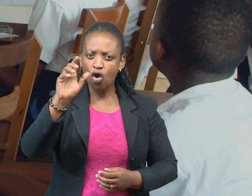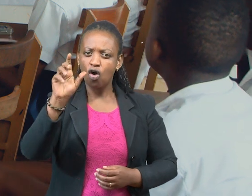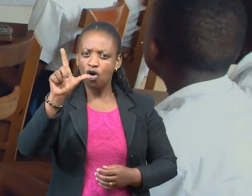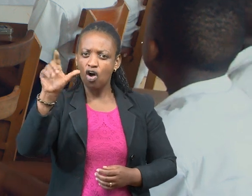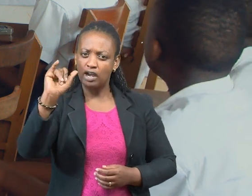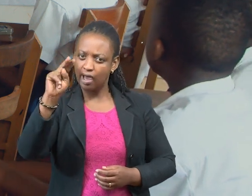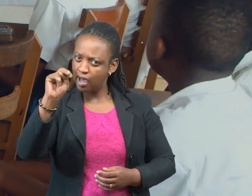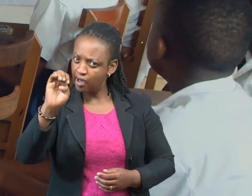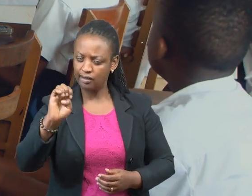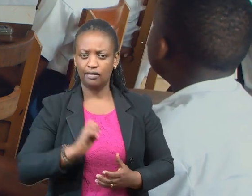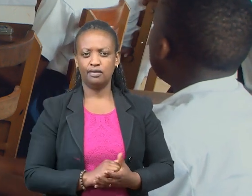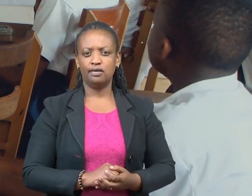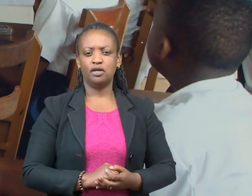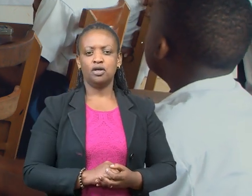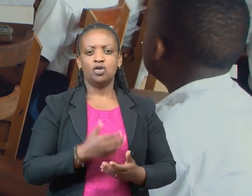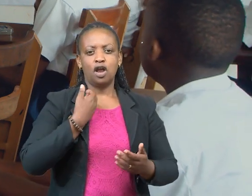Lateral line.